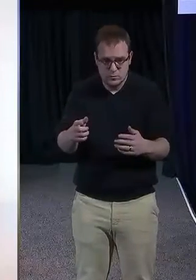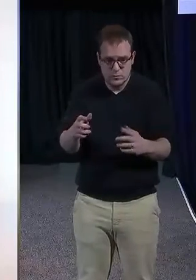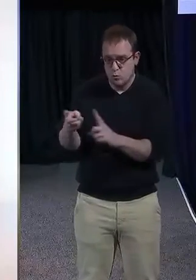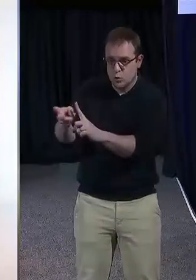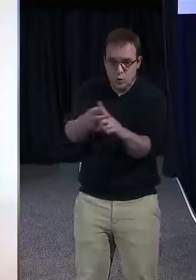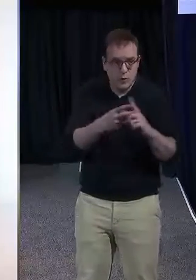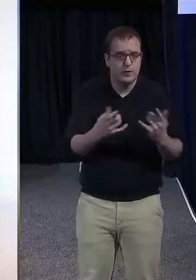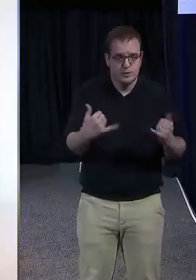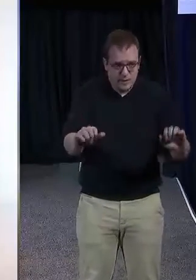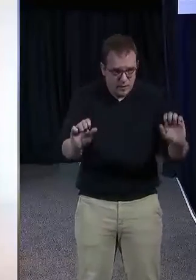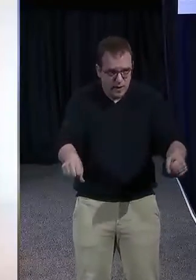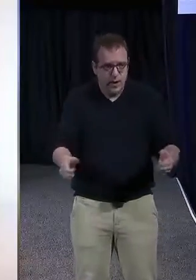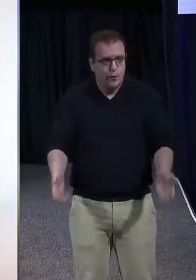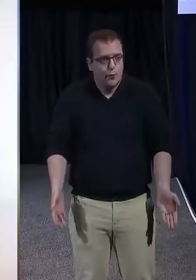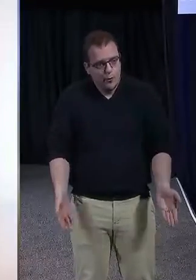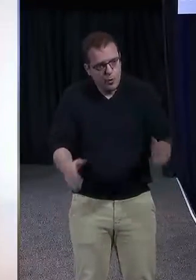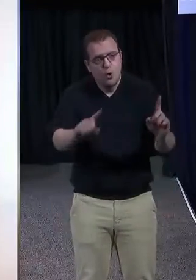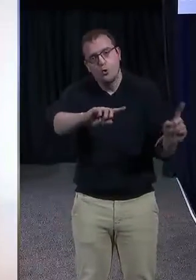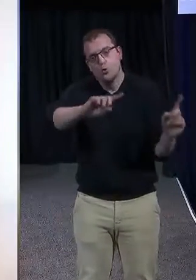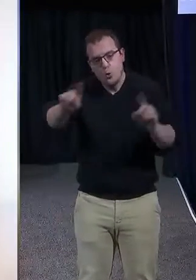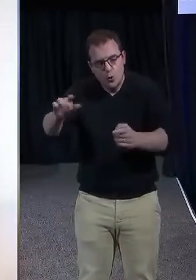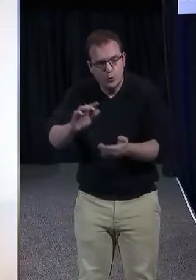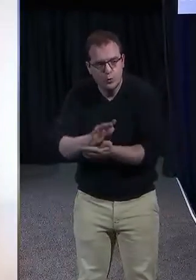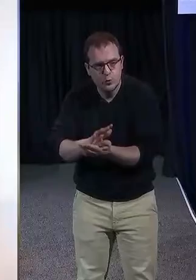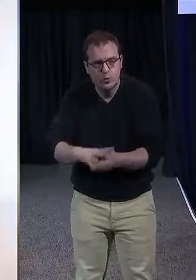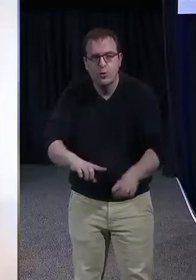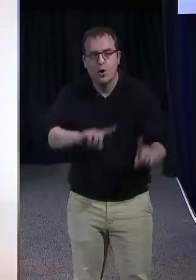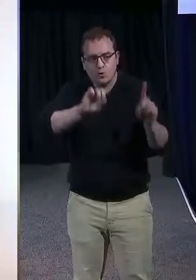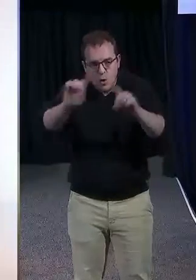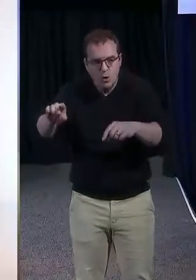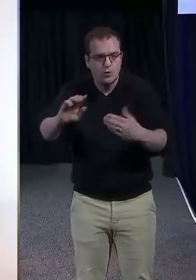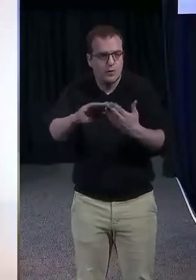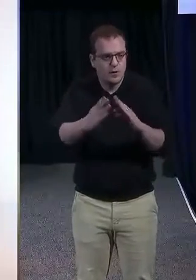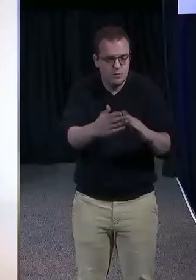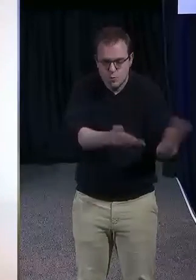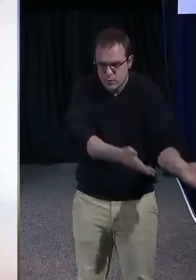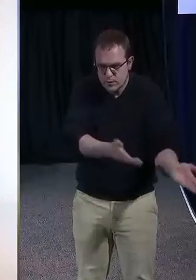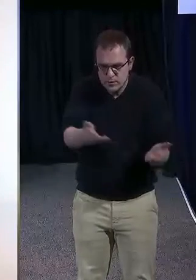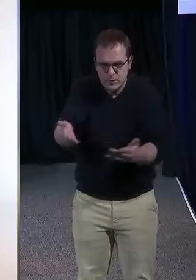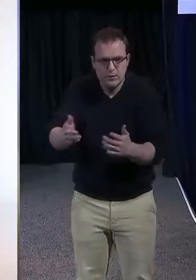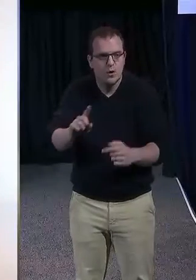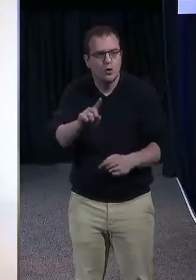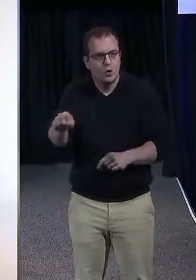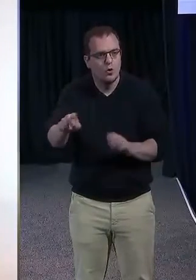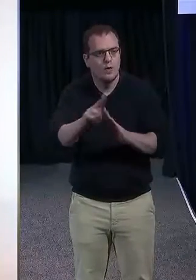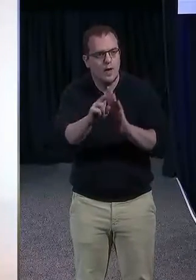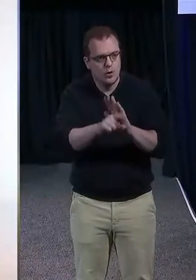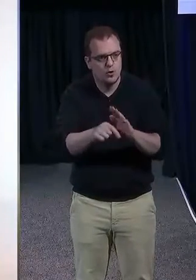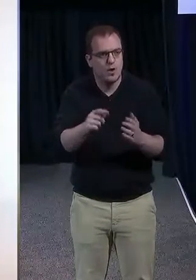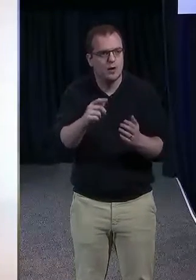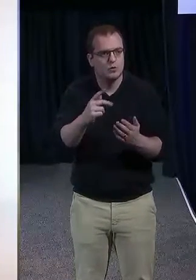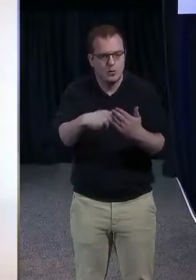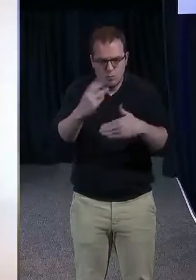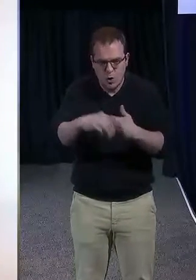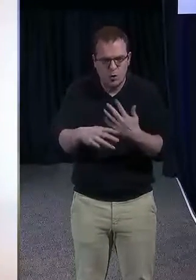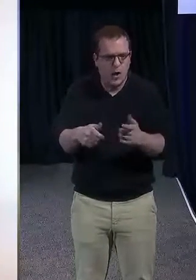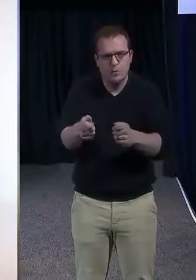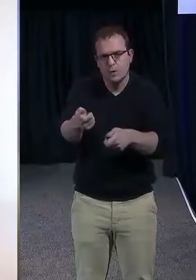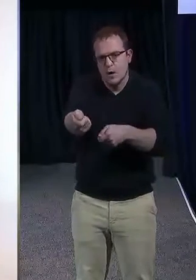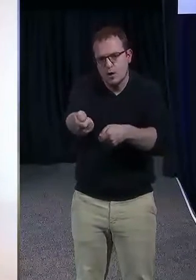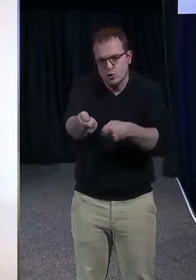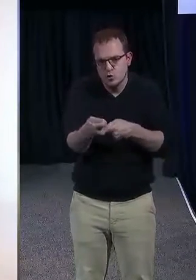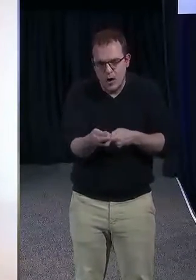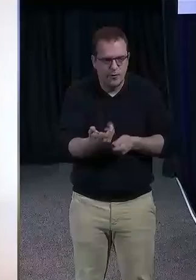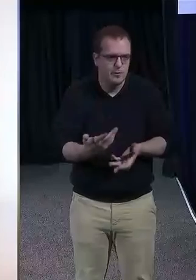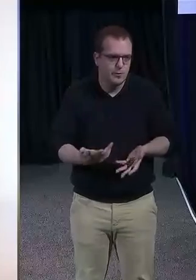that. Go to the schools, go to the communities, go to the undergraduate programs and draw them to